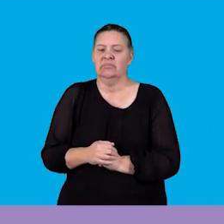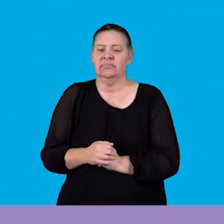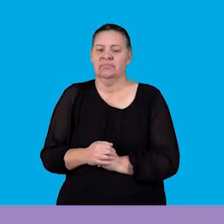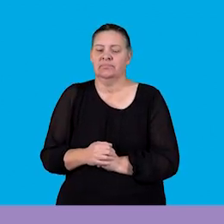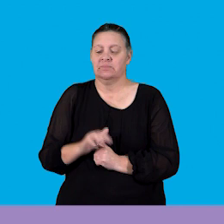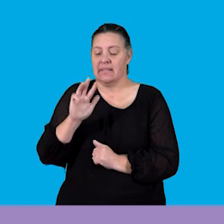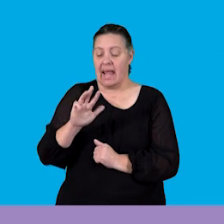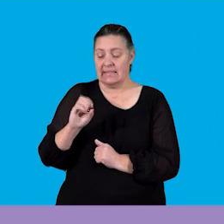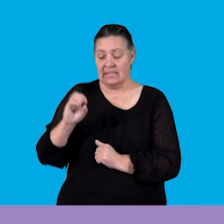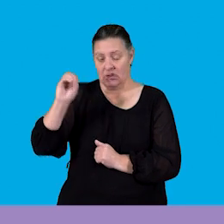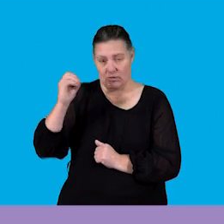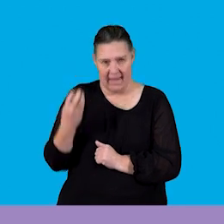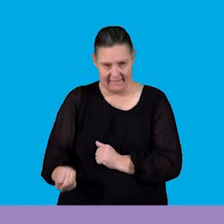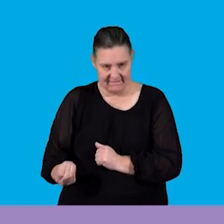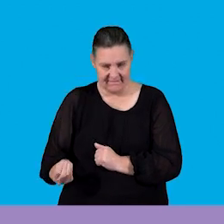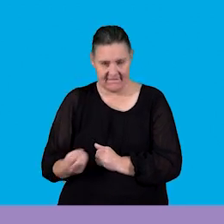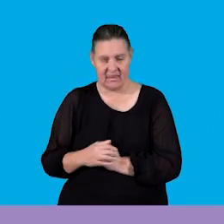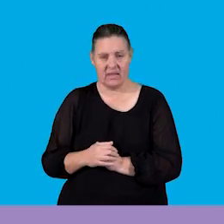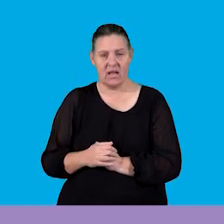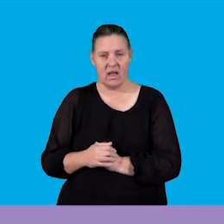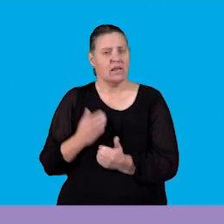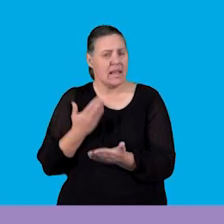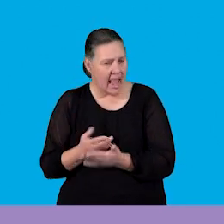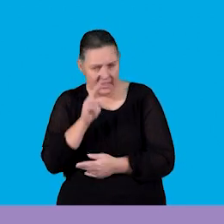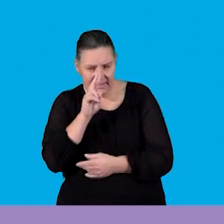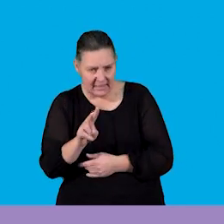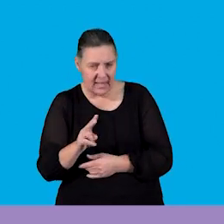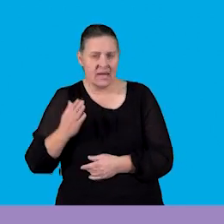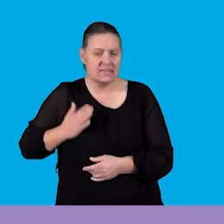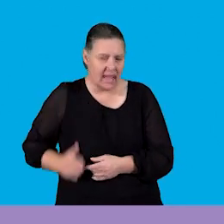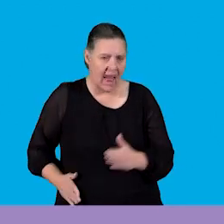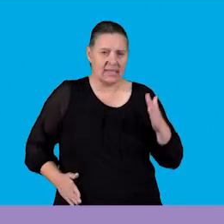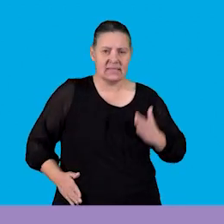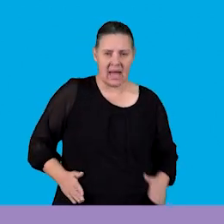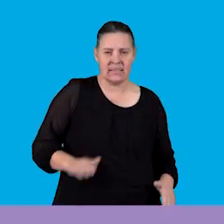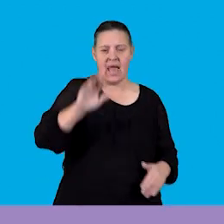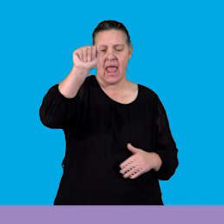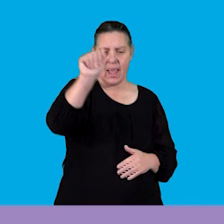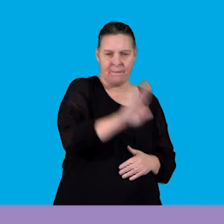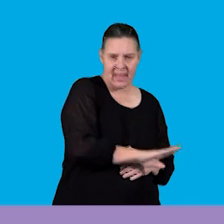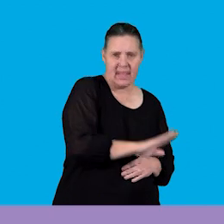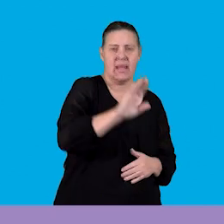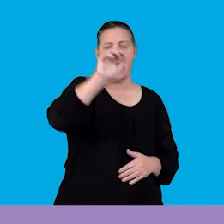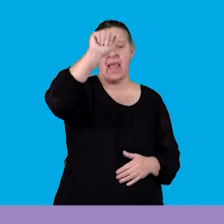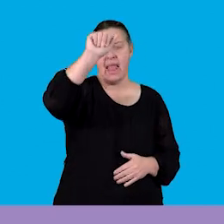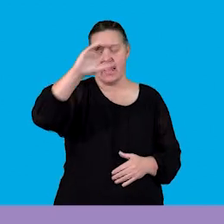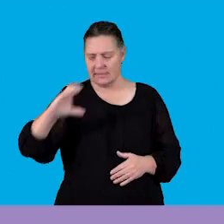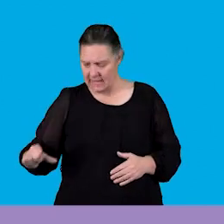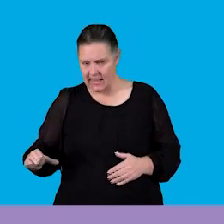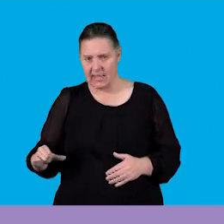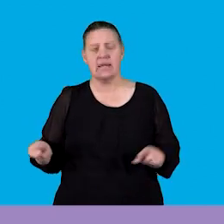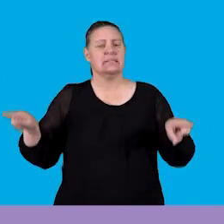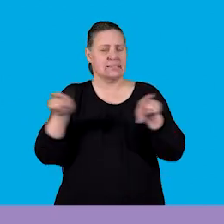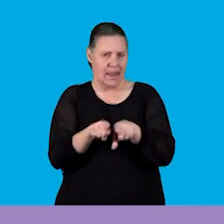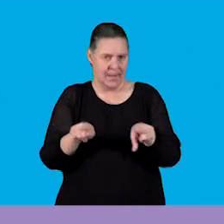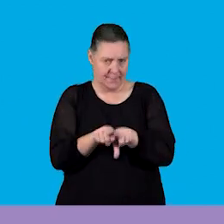see that one of its angles is a 90-degree angle. And we can see that we are shown that AB